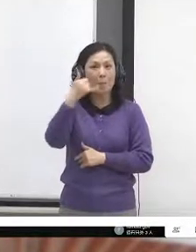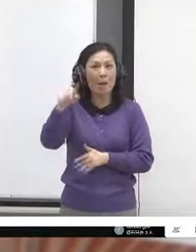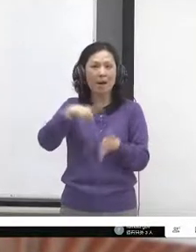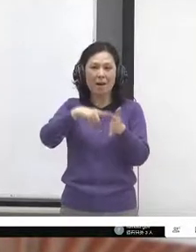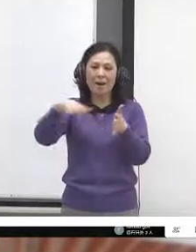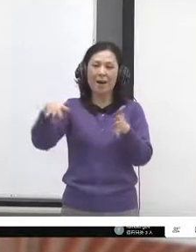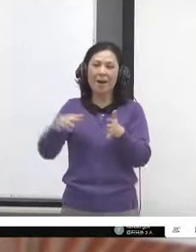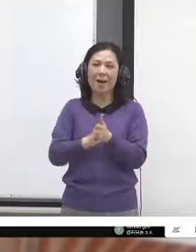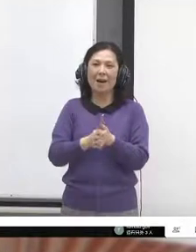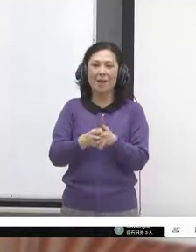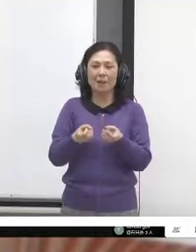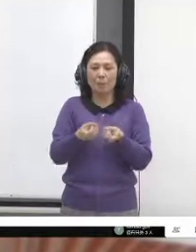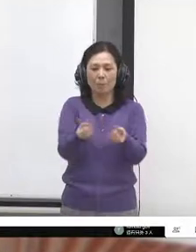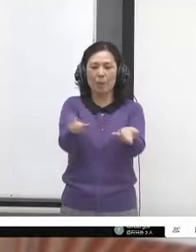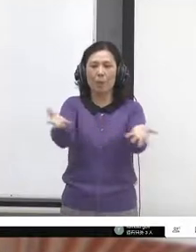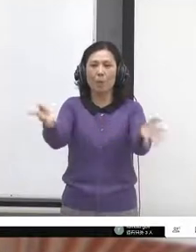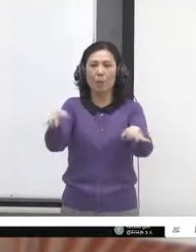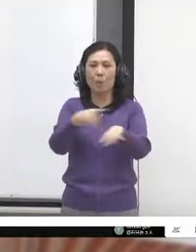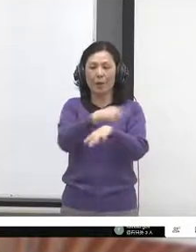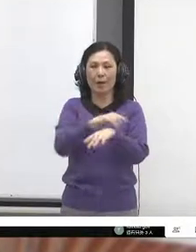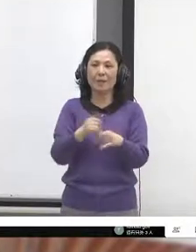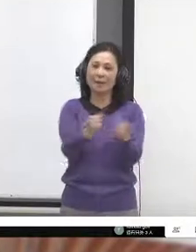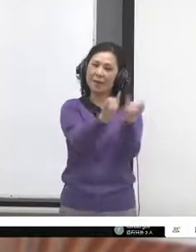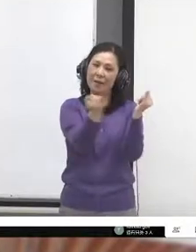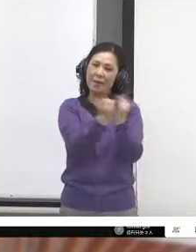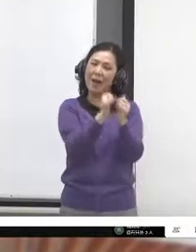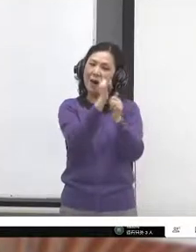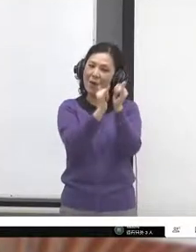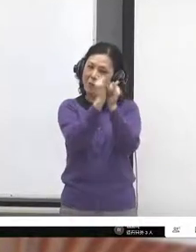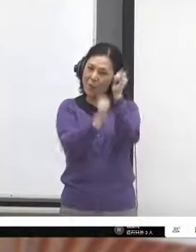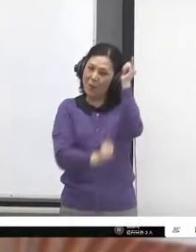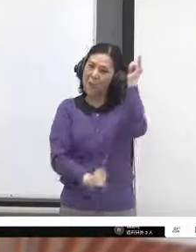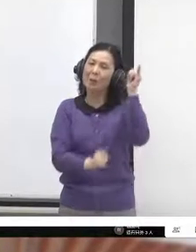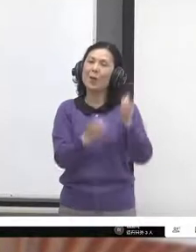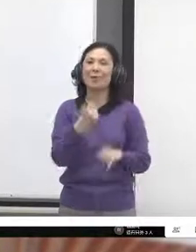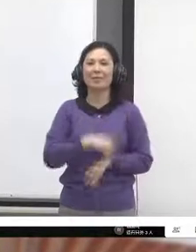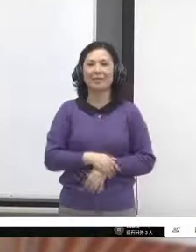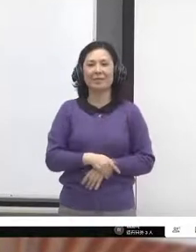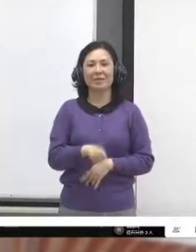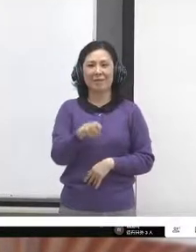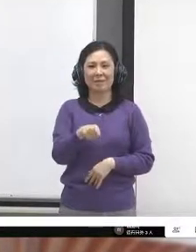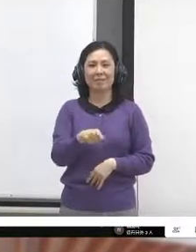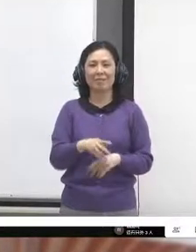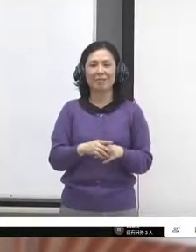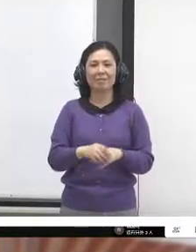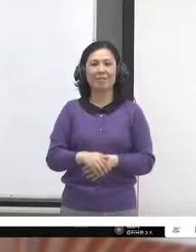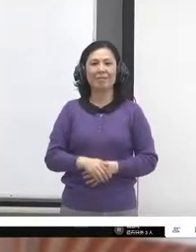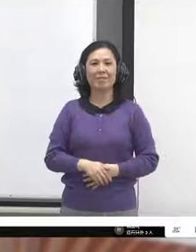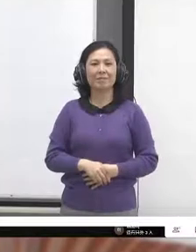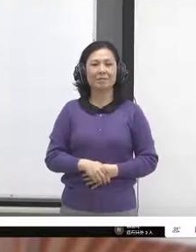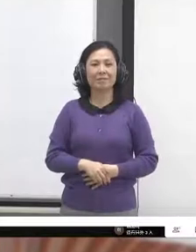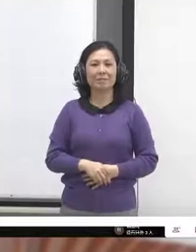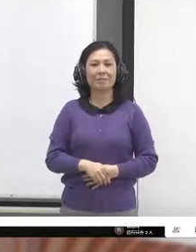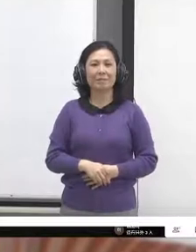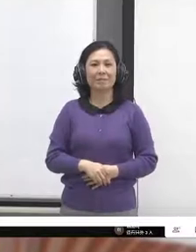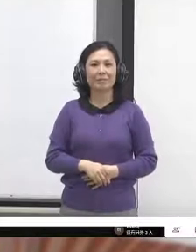of her story to the contributors, and we also can share the school